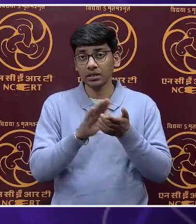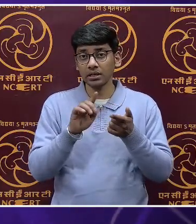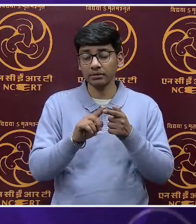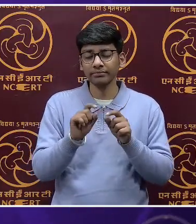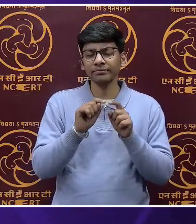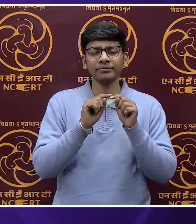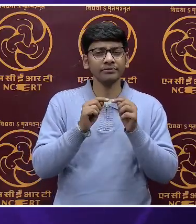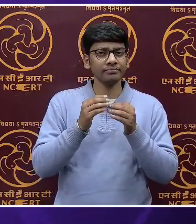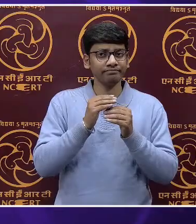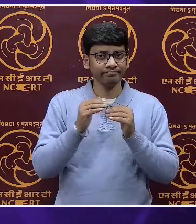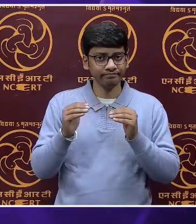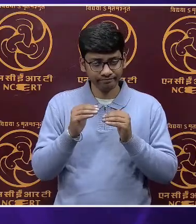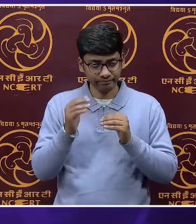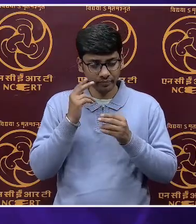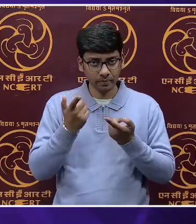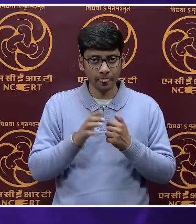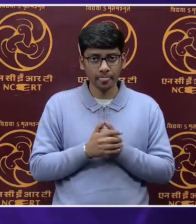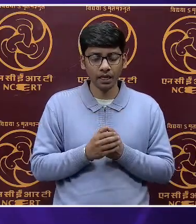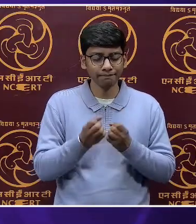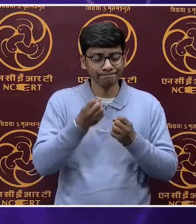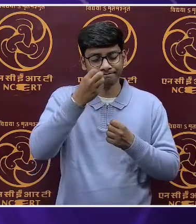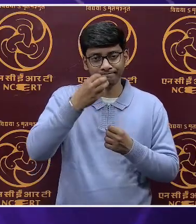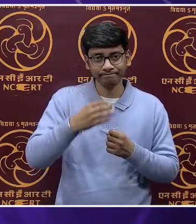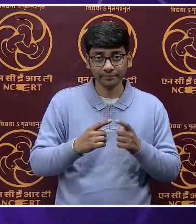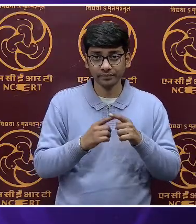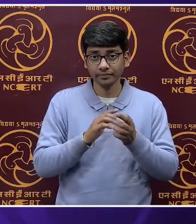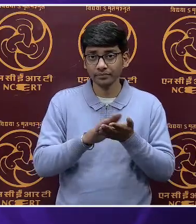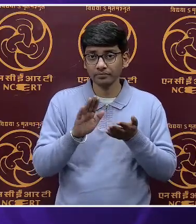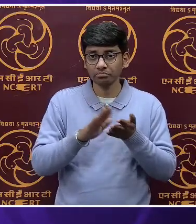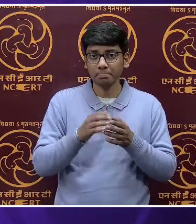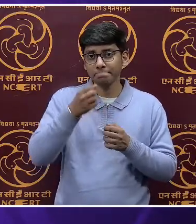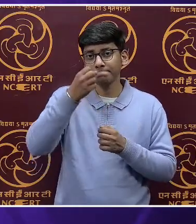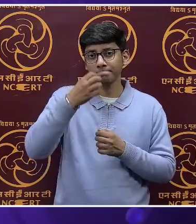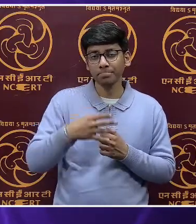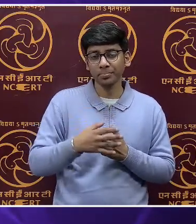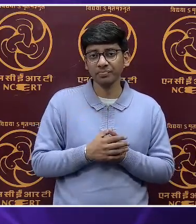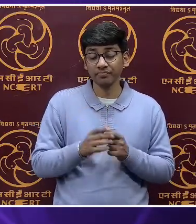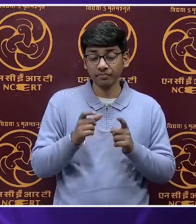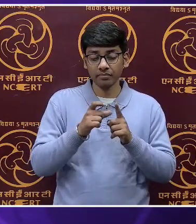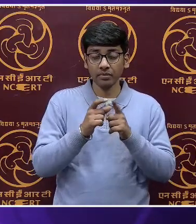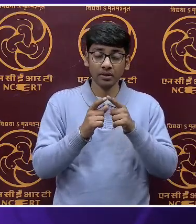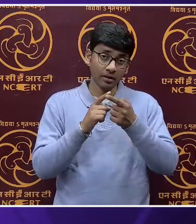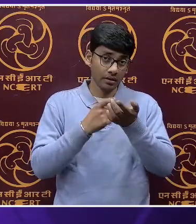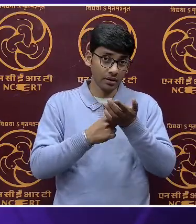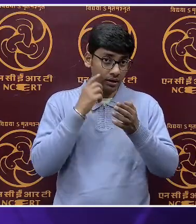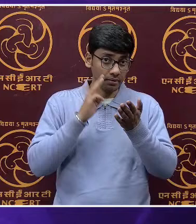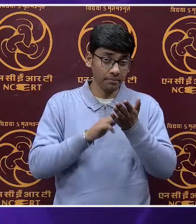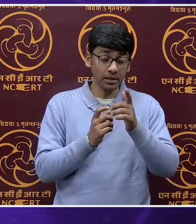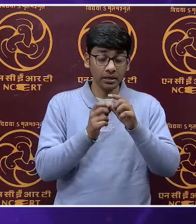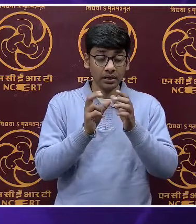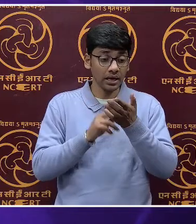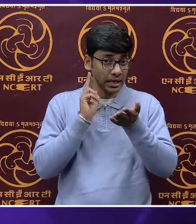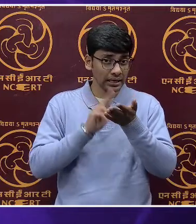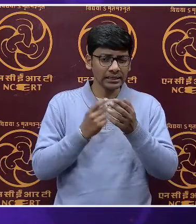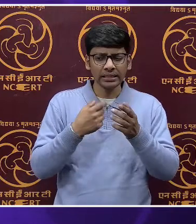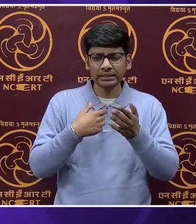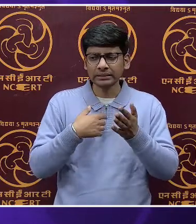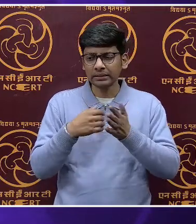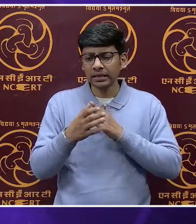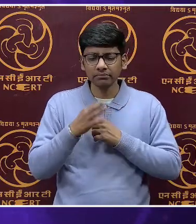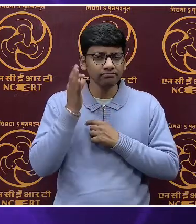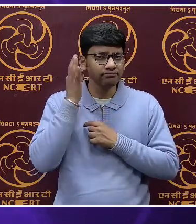move on to discuss many more other themes in detail. Determination and perseverance. Yeah. Evelyn Glennie refuses to